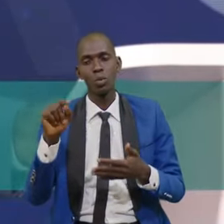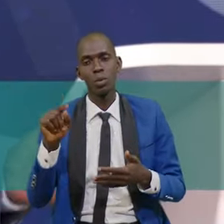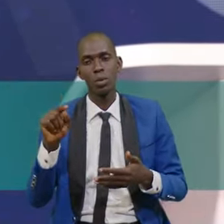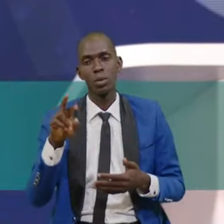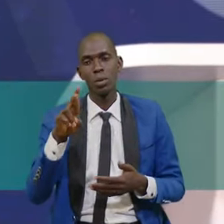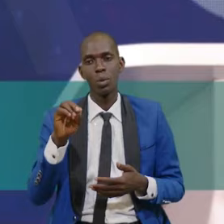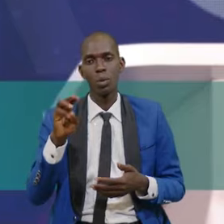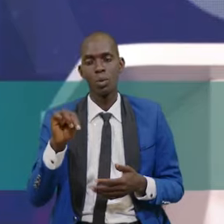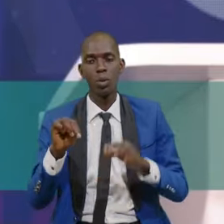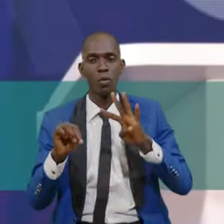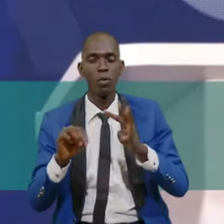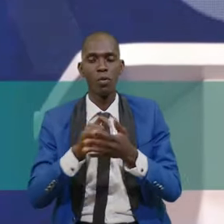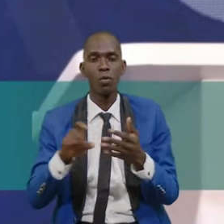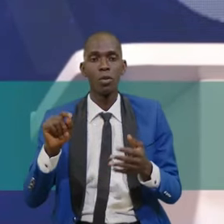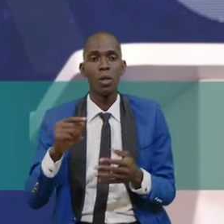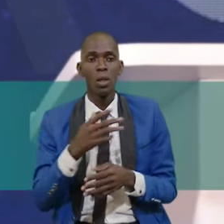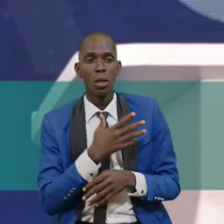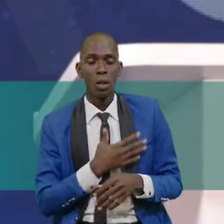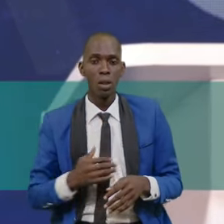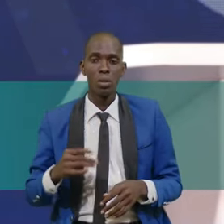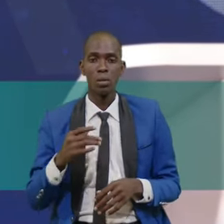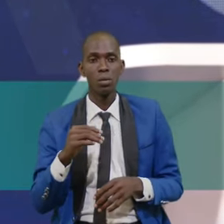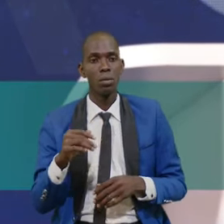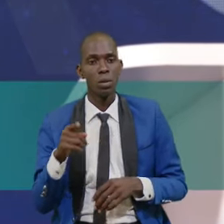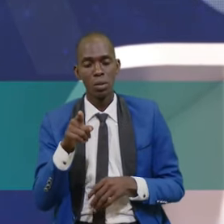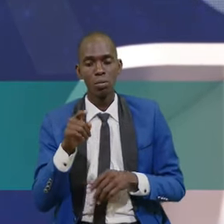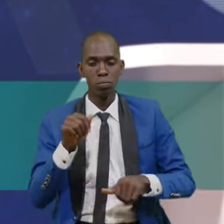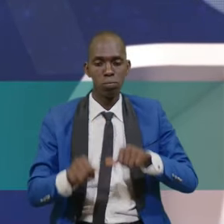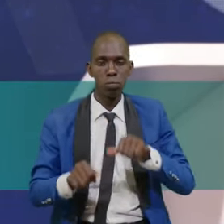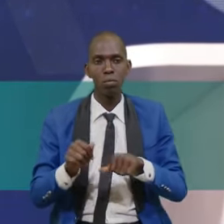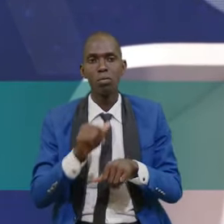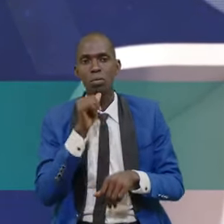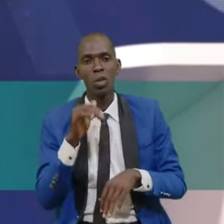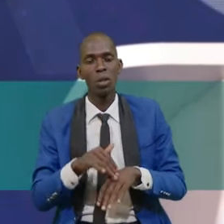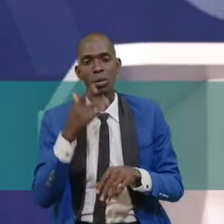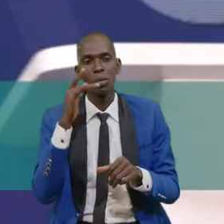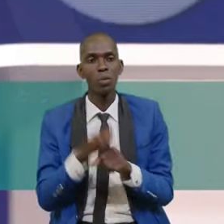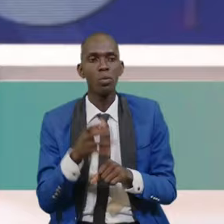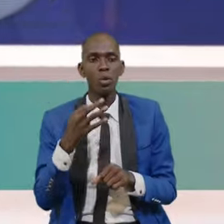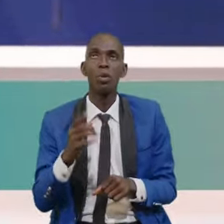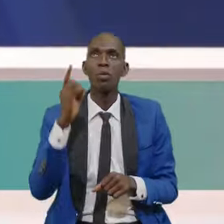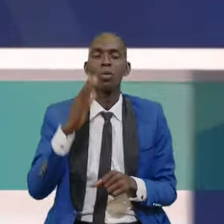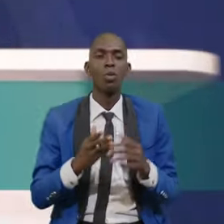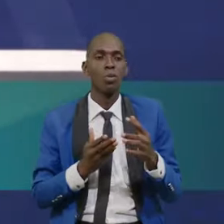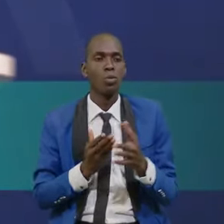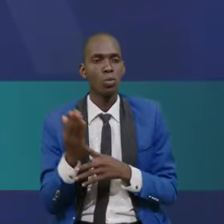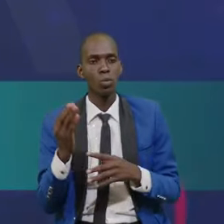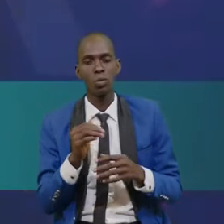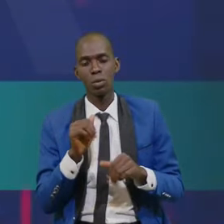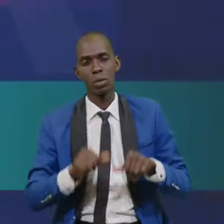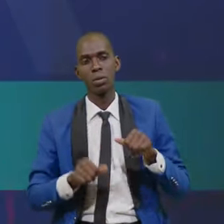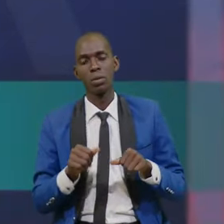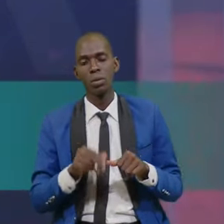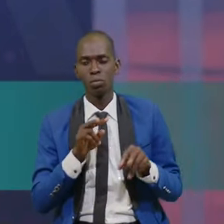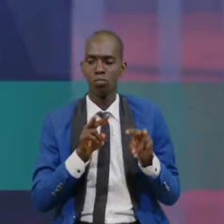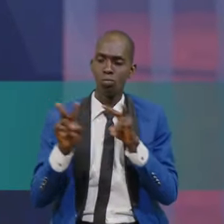And he staggered not at the promise of God through unbelief. He staggered not. You look at the promises of God in